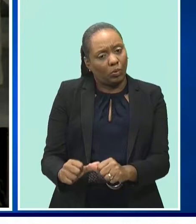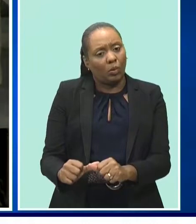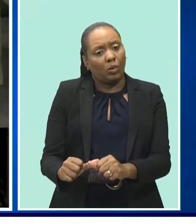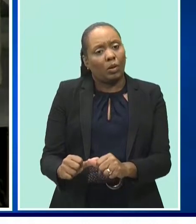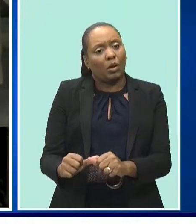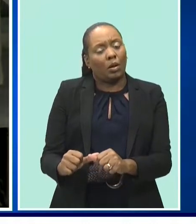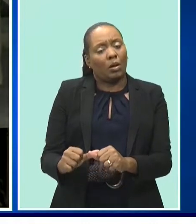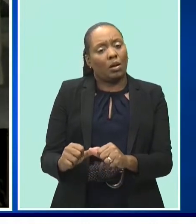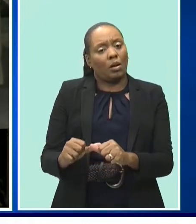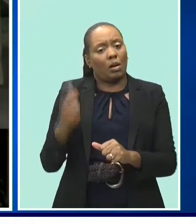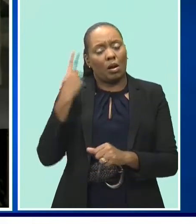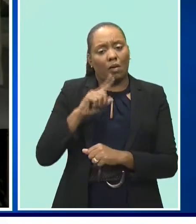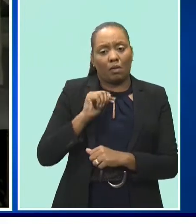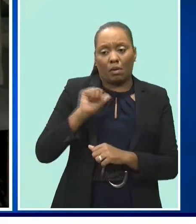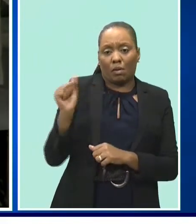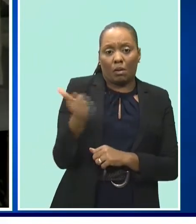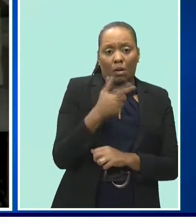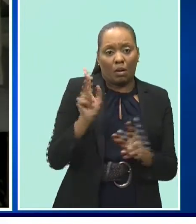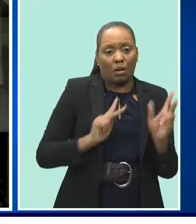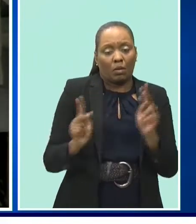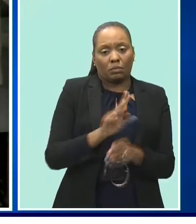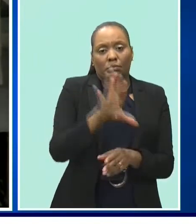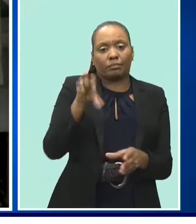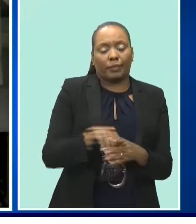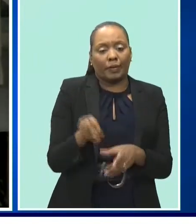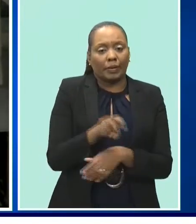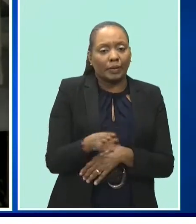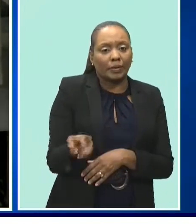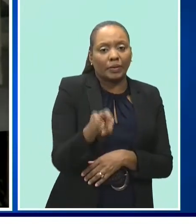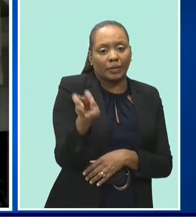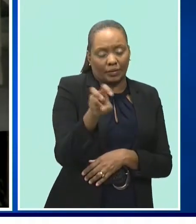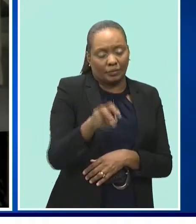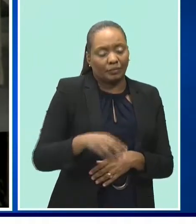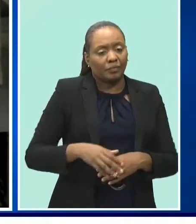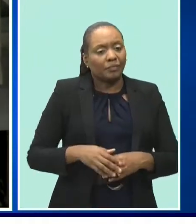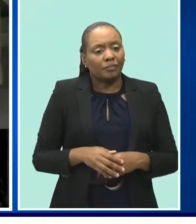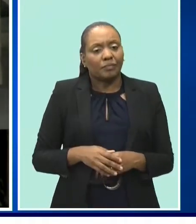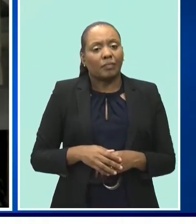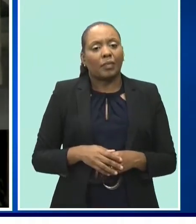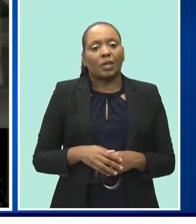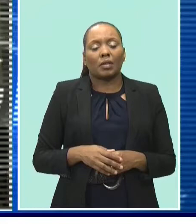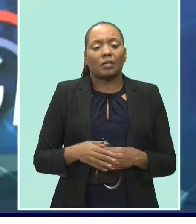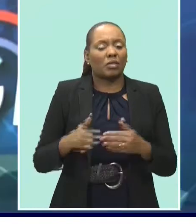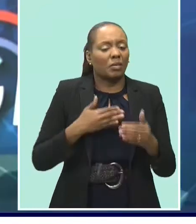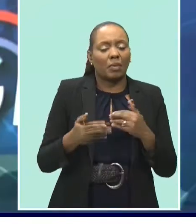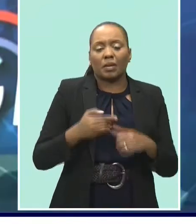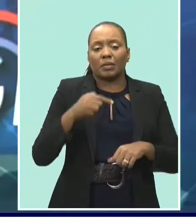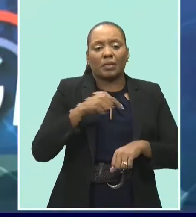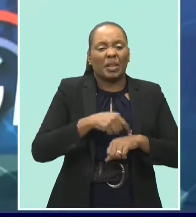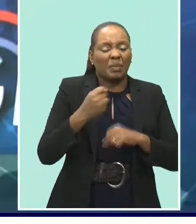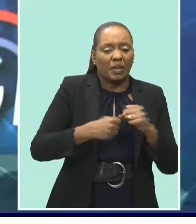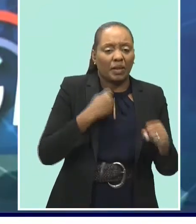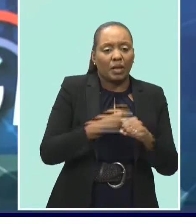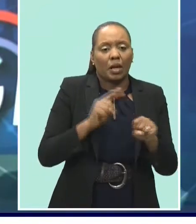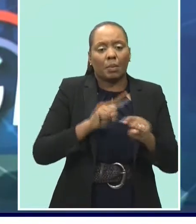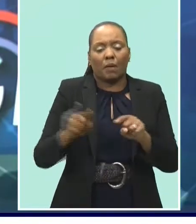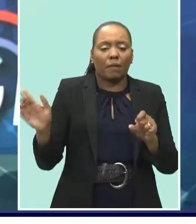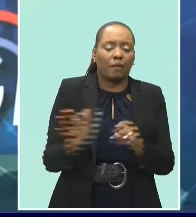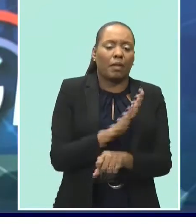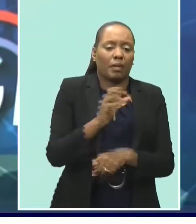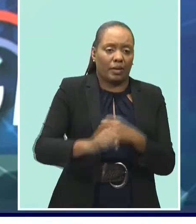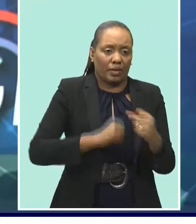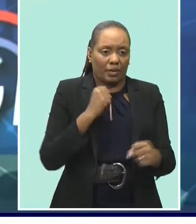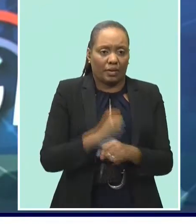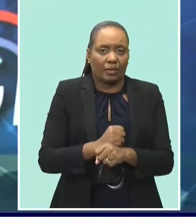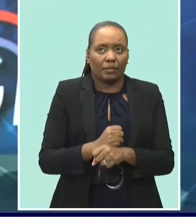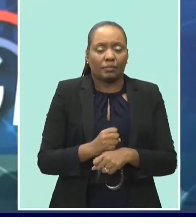playing field for all participants in every aspect of Barbados' tourism year-round. Mr. Symmons was speaking during